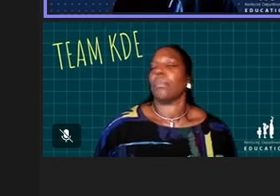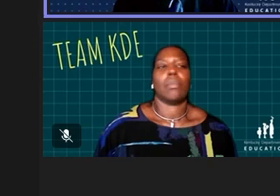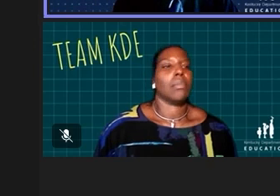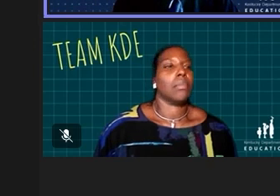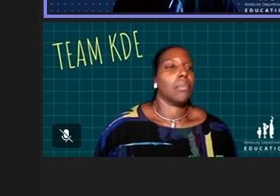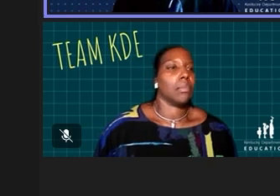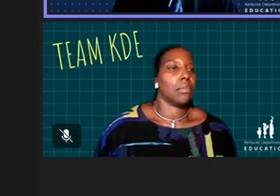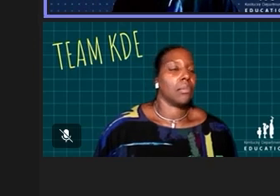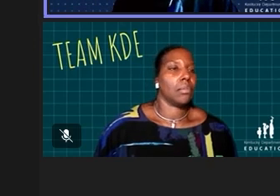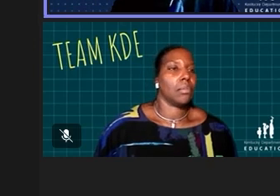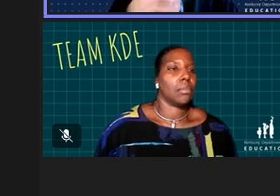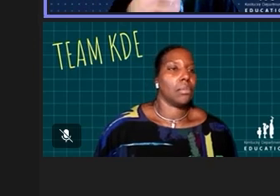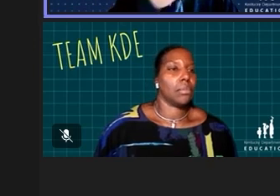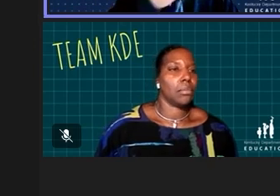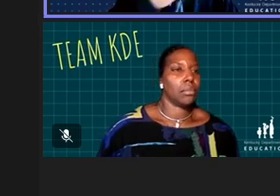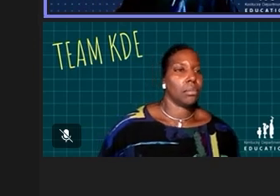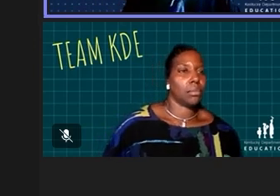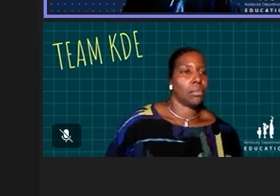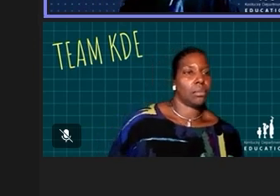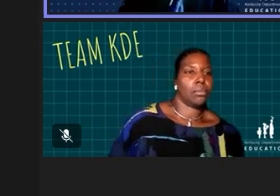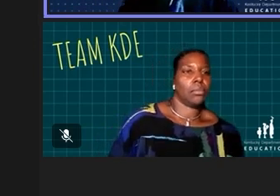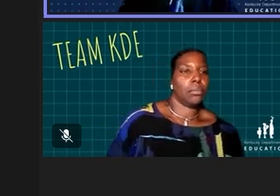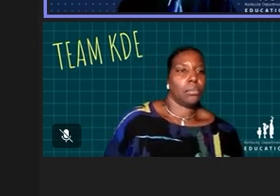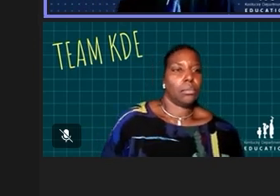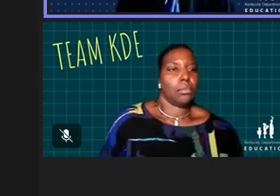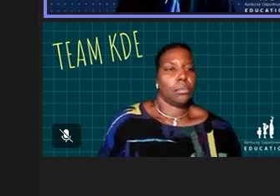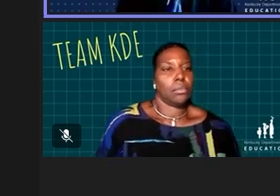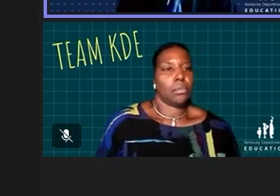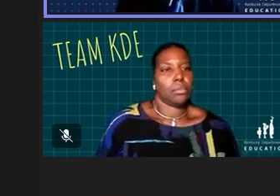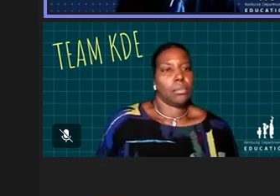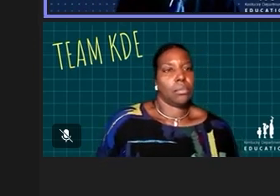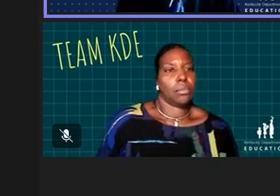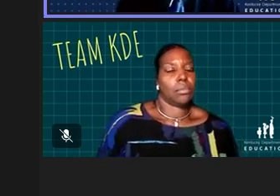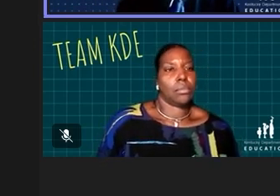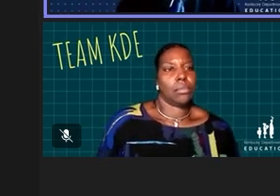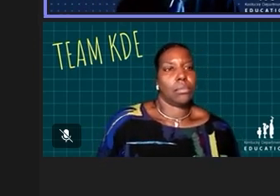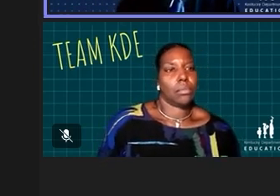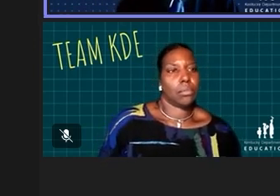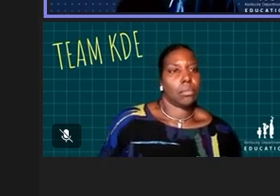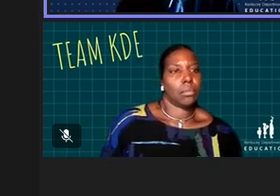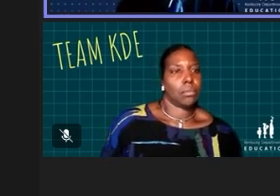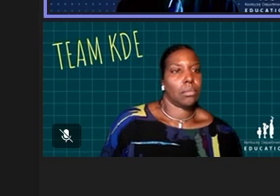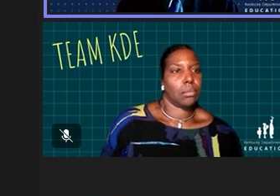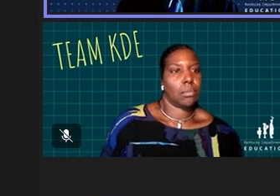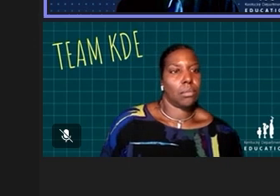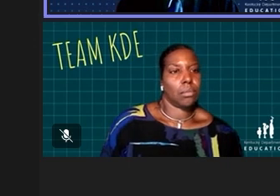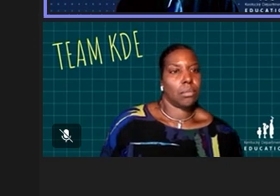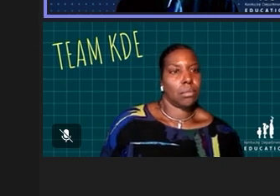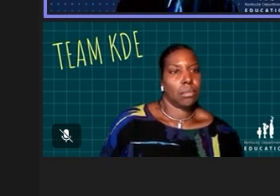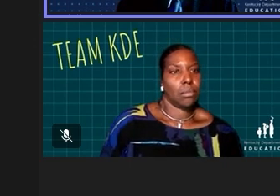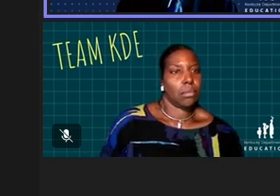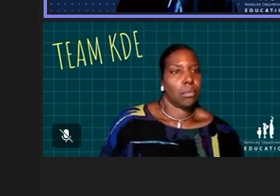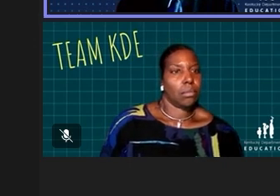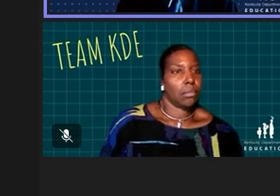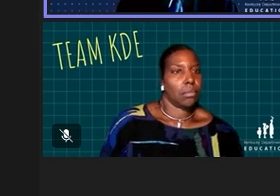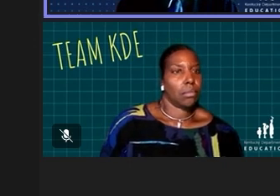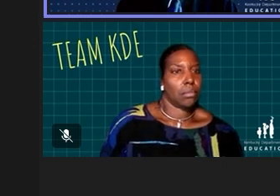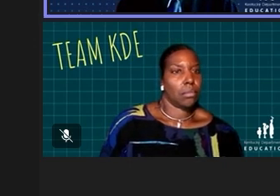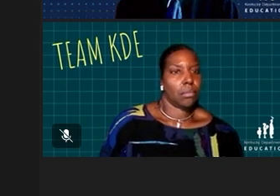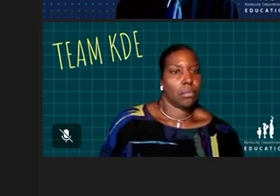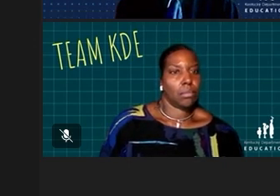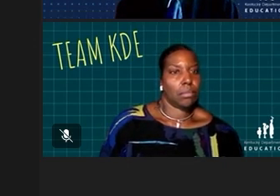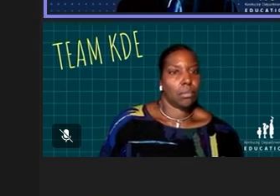funding requests. There is such thing as a special construction deadline extension. You may request a